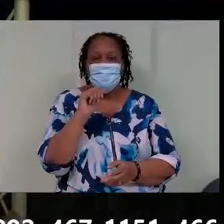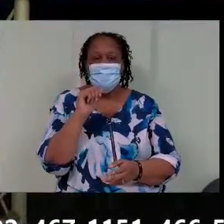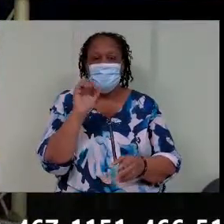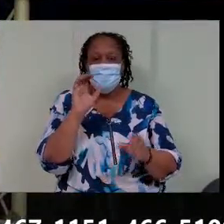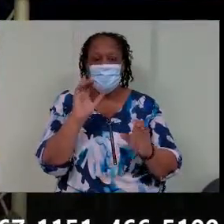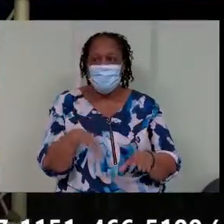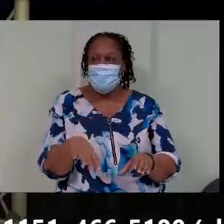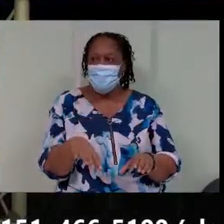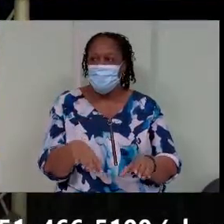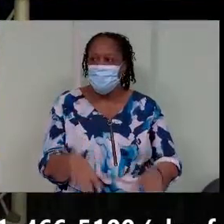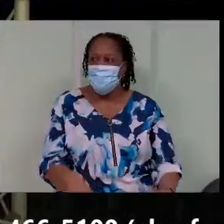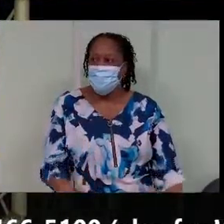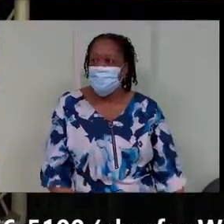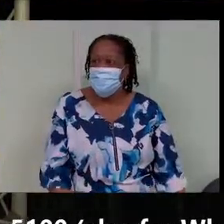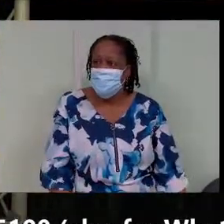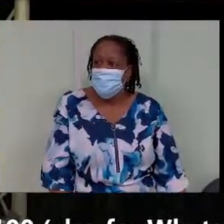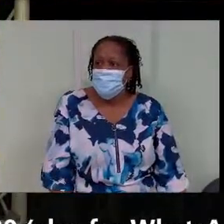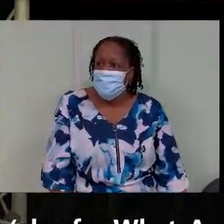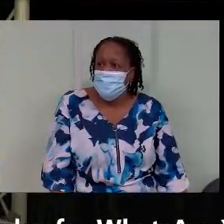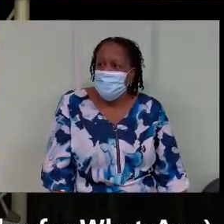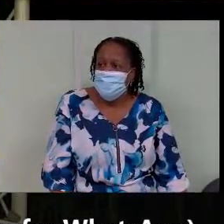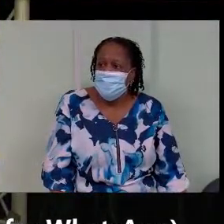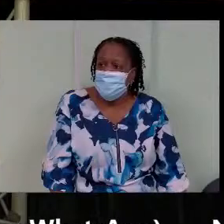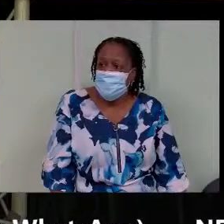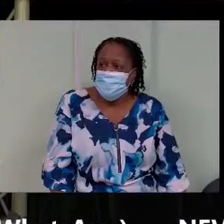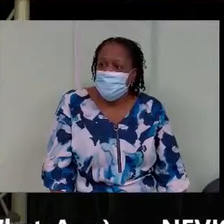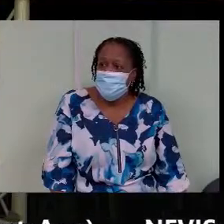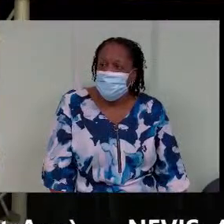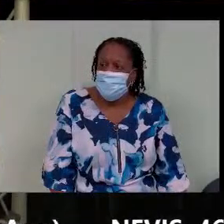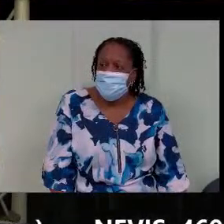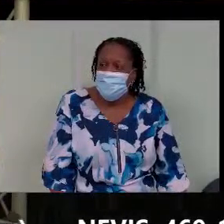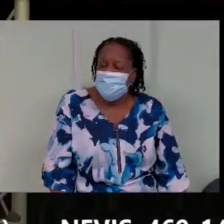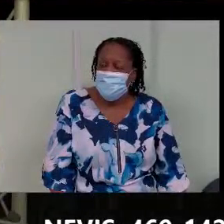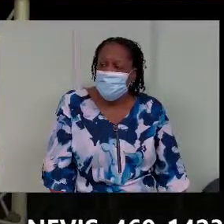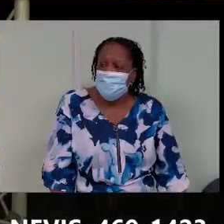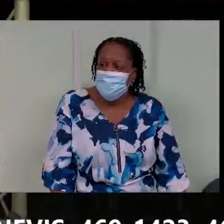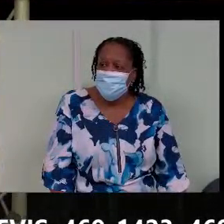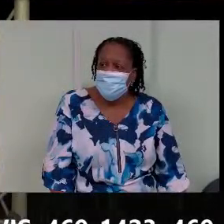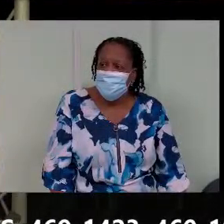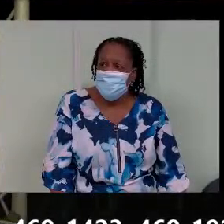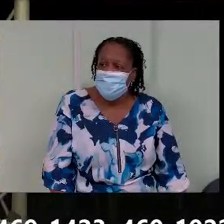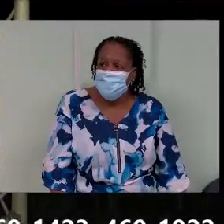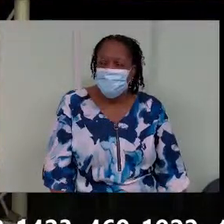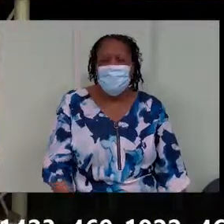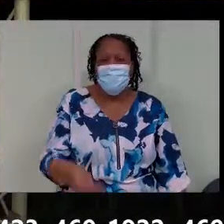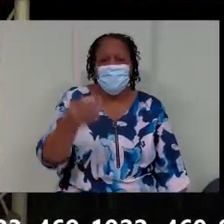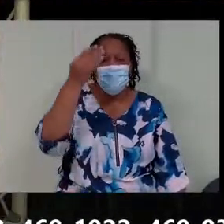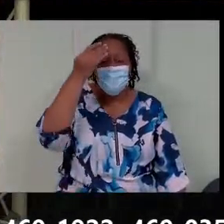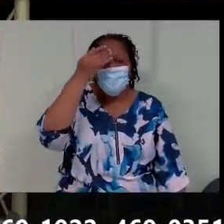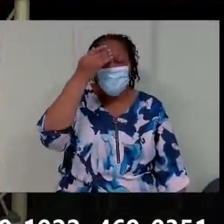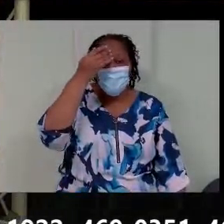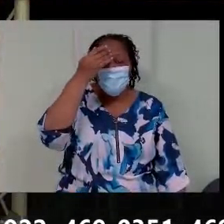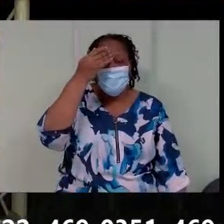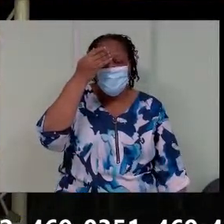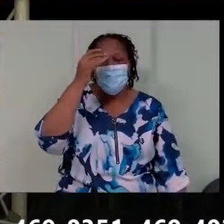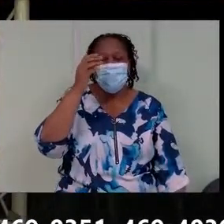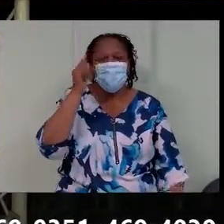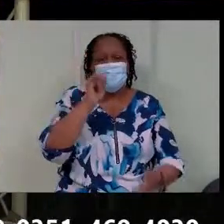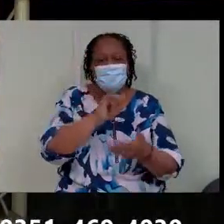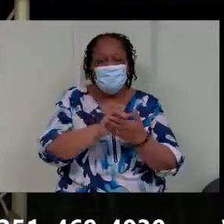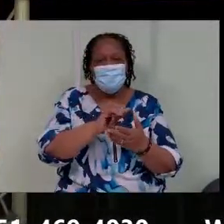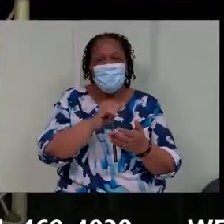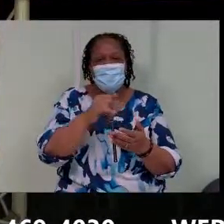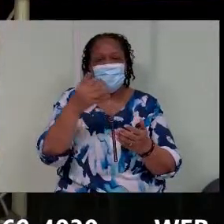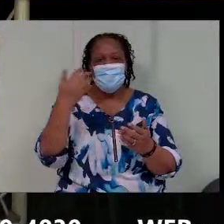The pineal gland is a very small gland located deep inside the brain, and it is